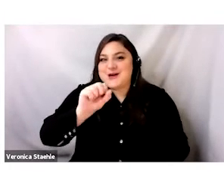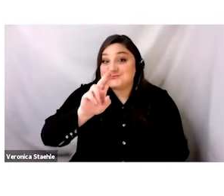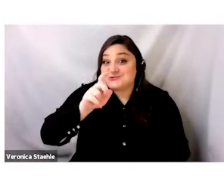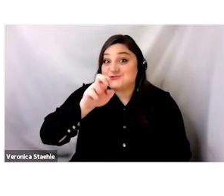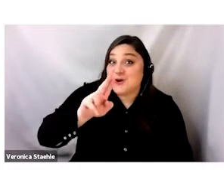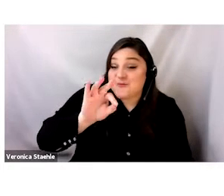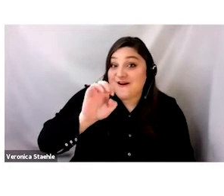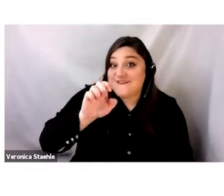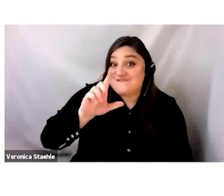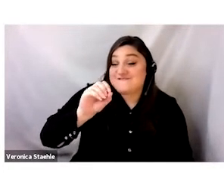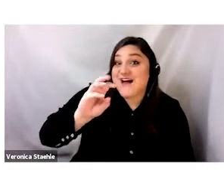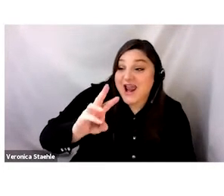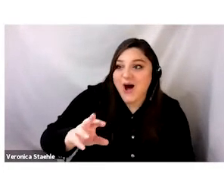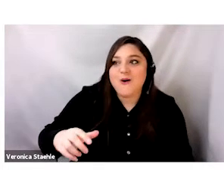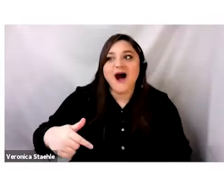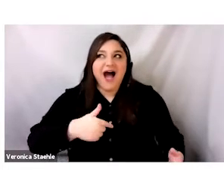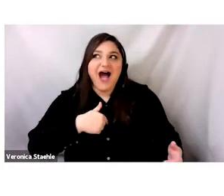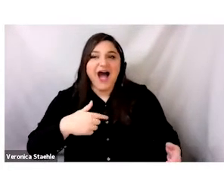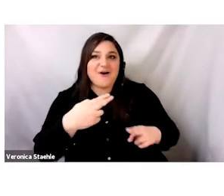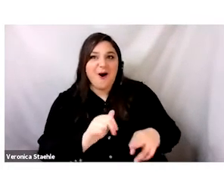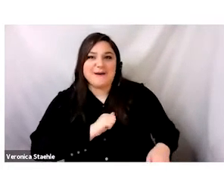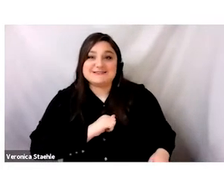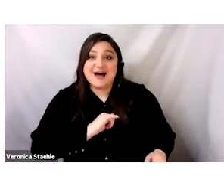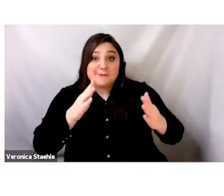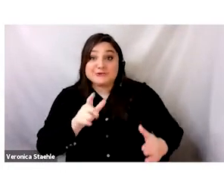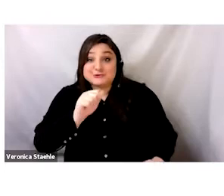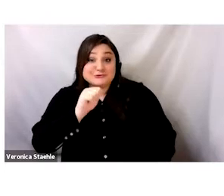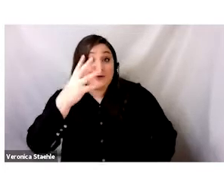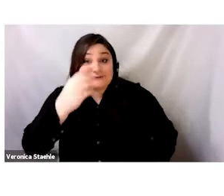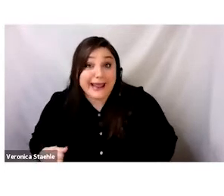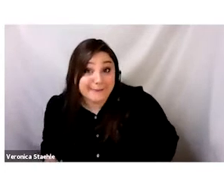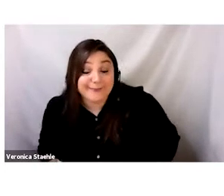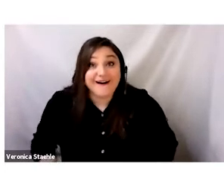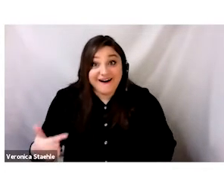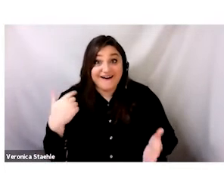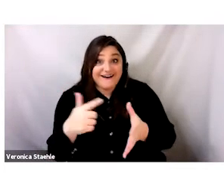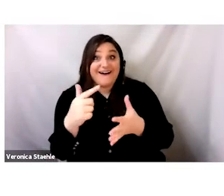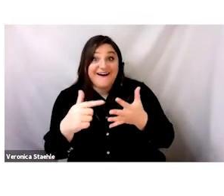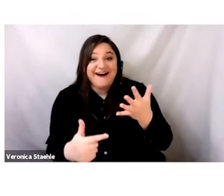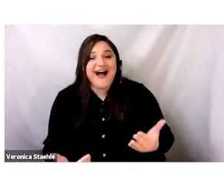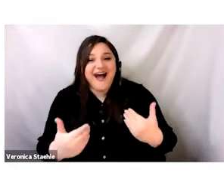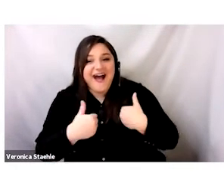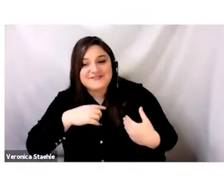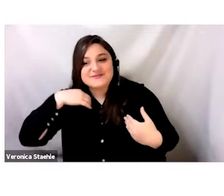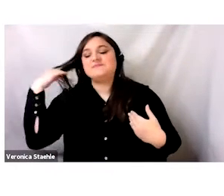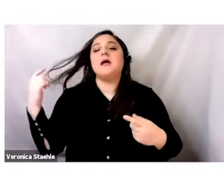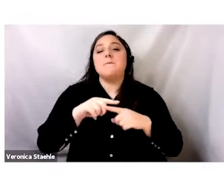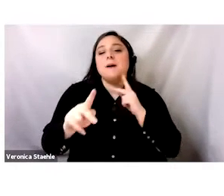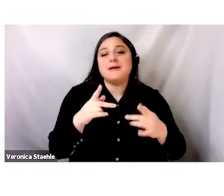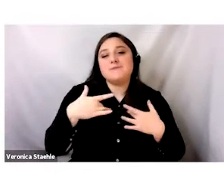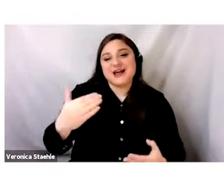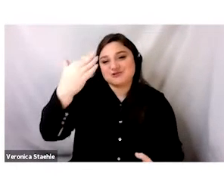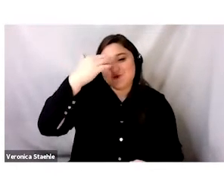I call it a don't know how to sleep person or fellow. But the main fellows that people know me for is being a